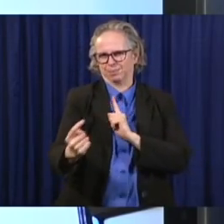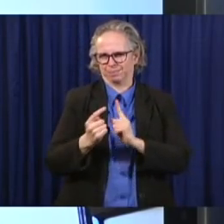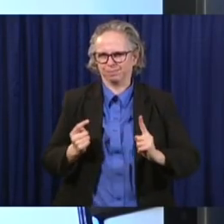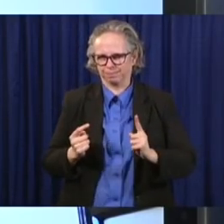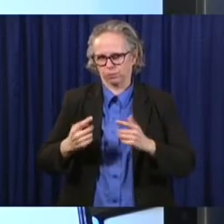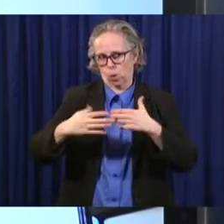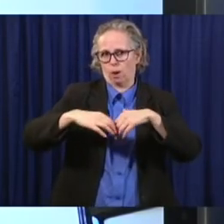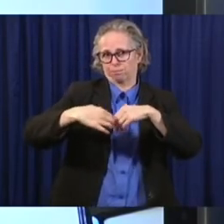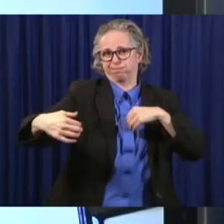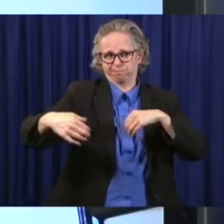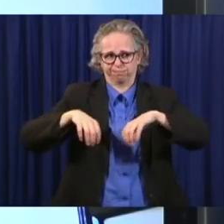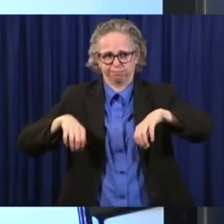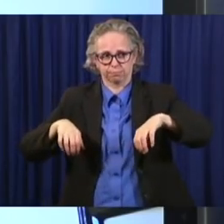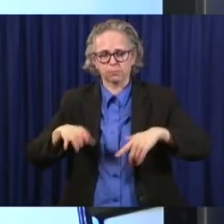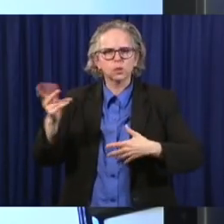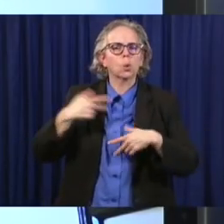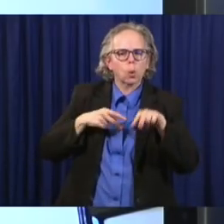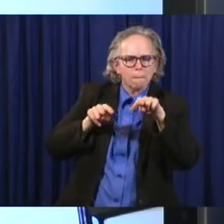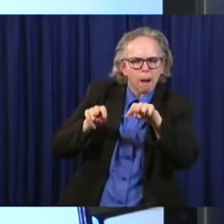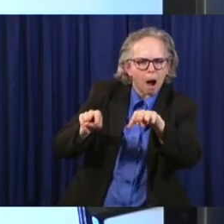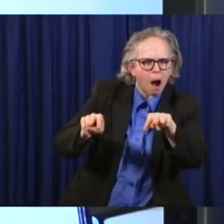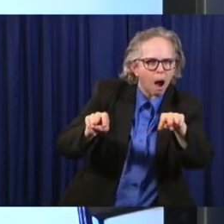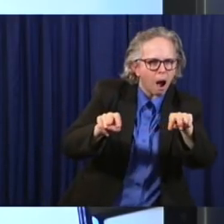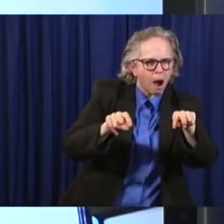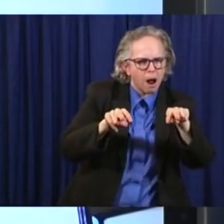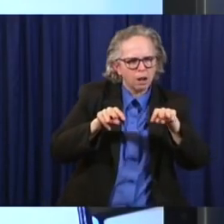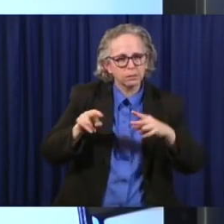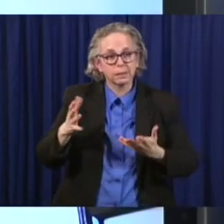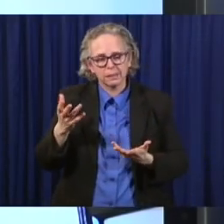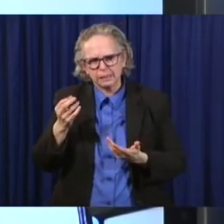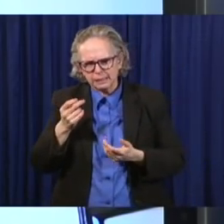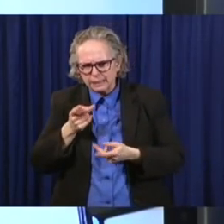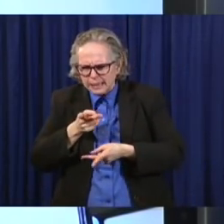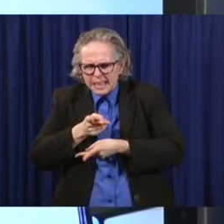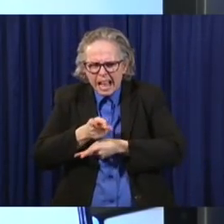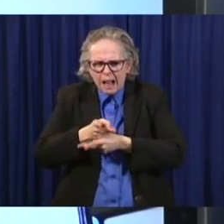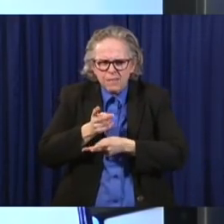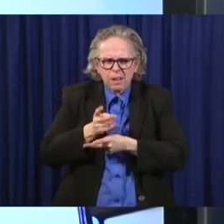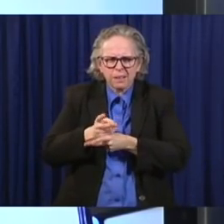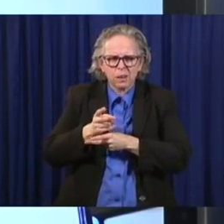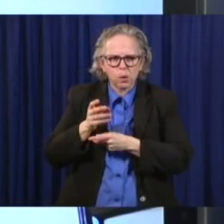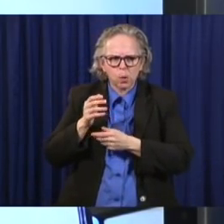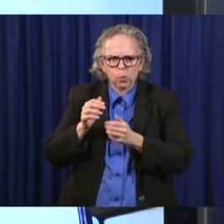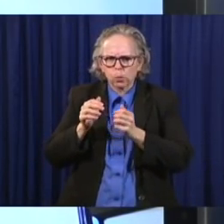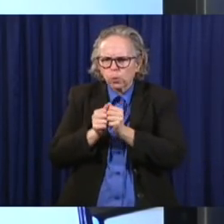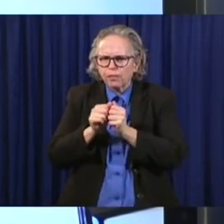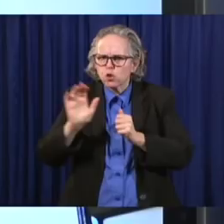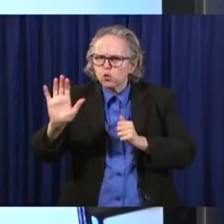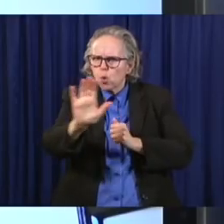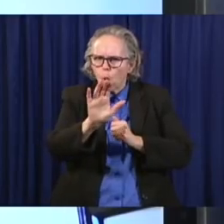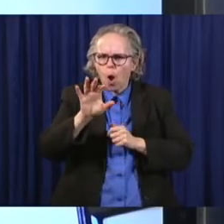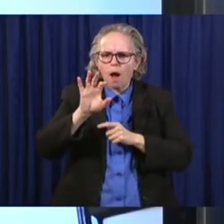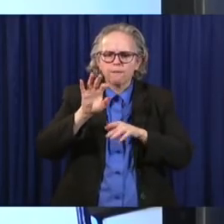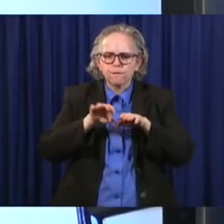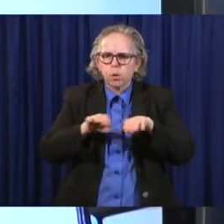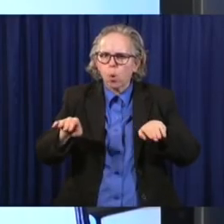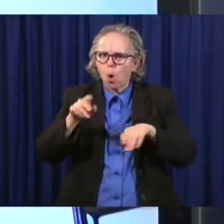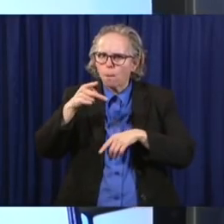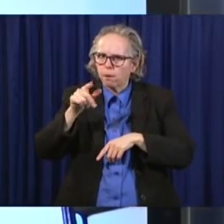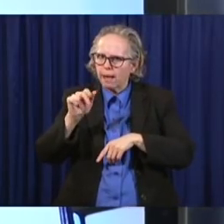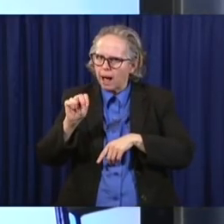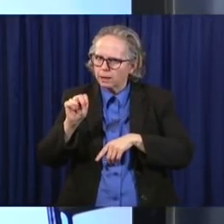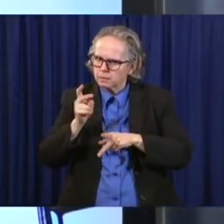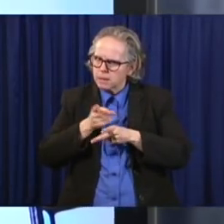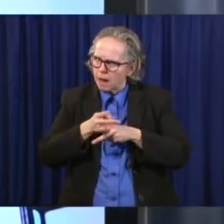monitor and have kind of discrete floor plans. And that's just hard to do with open congregate area. I hope that answers